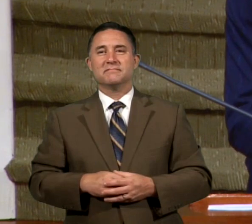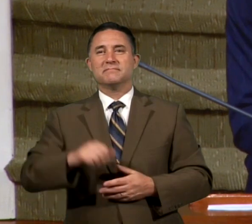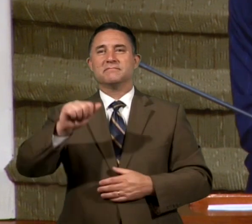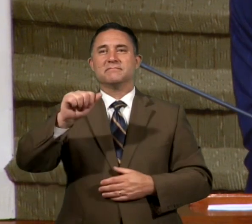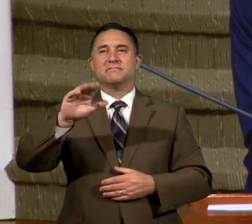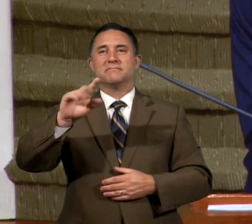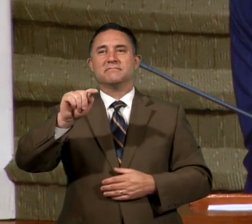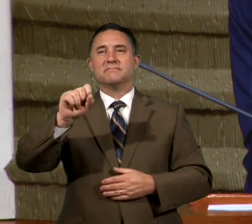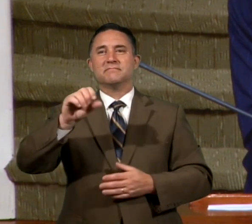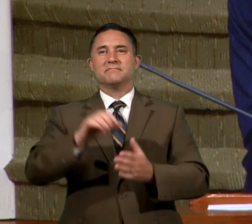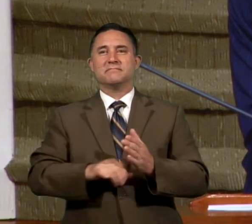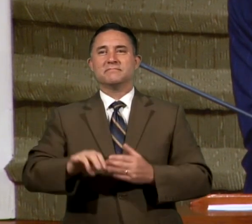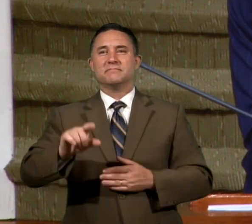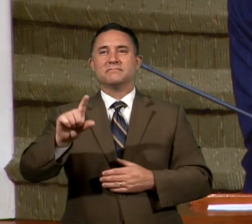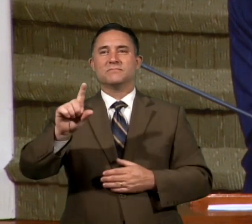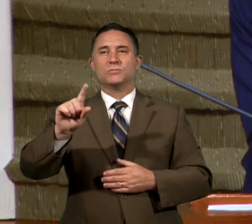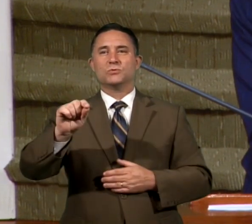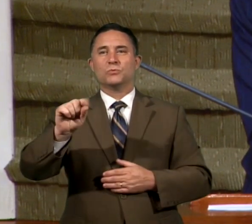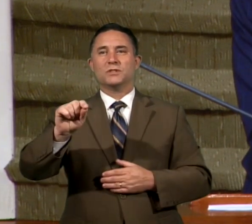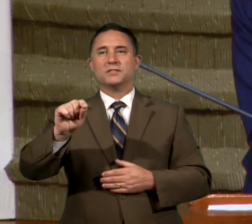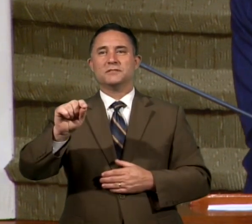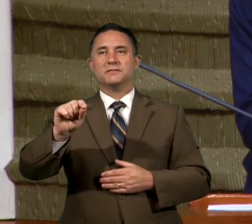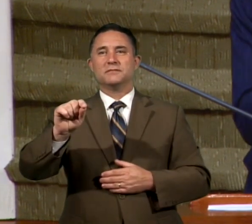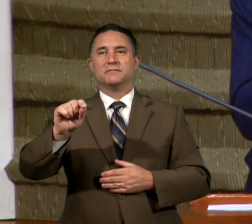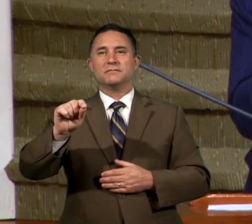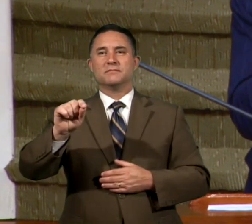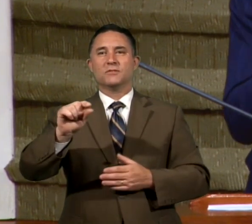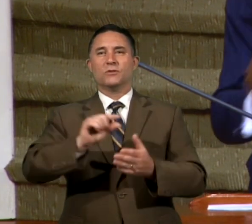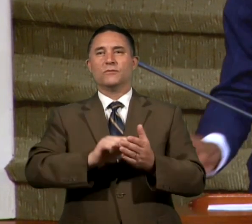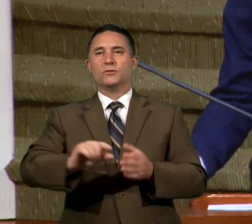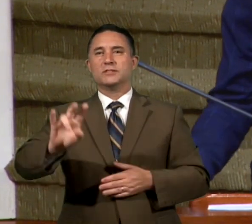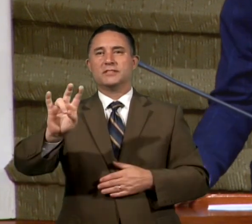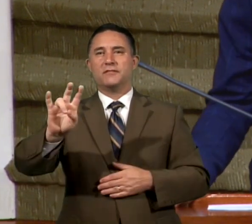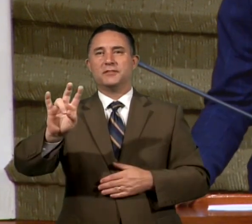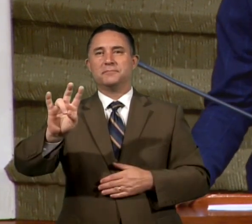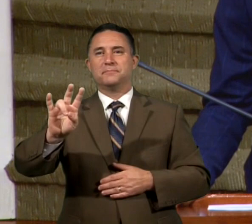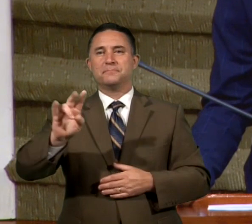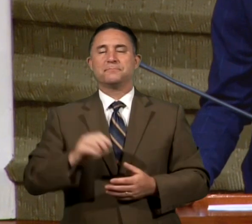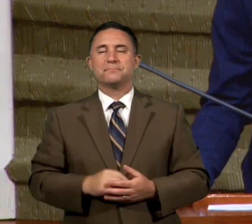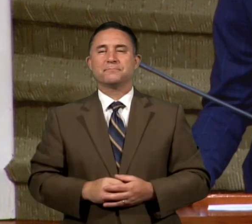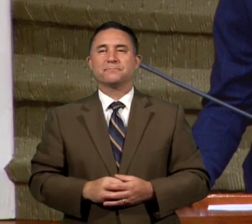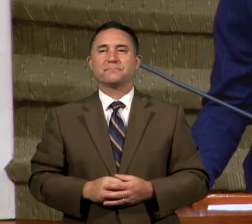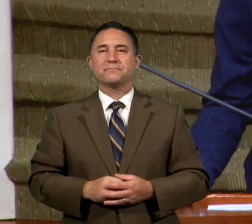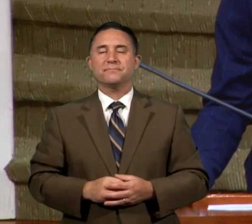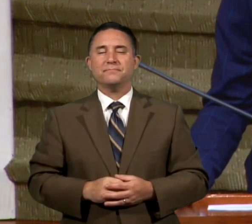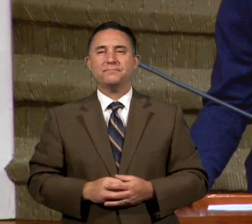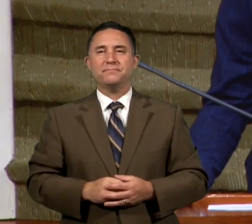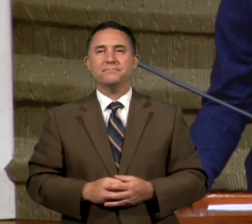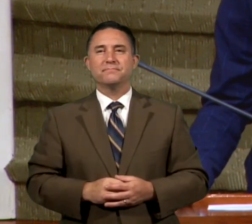Acts chapter number 7, 20, sorry, Acts chapter 20, verse number 7.